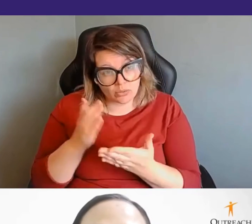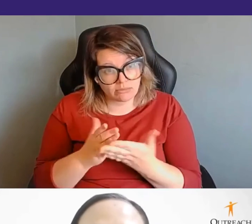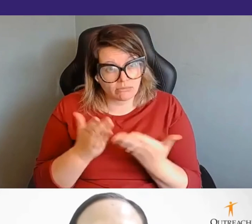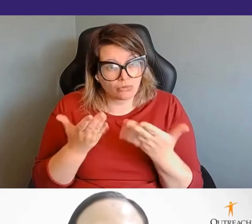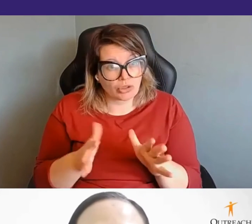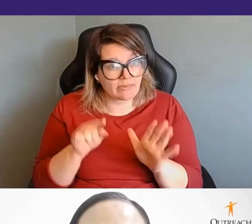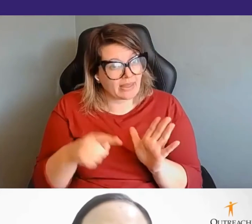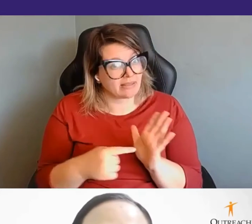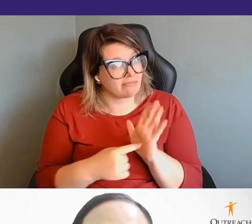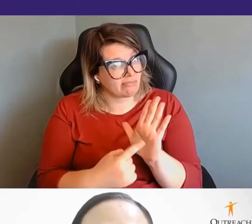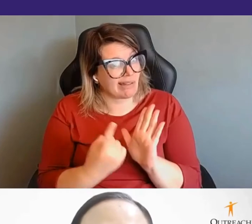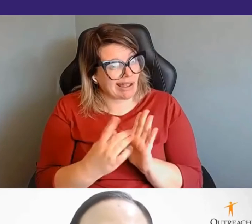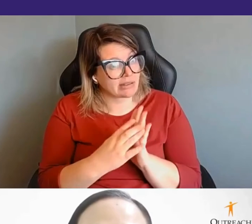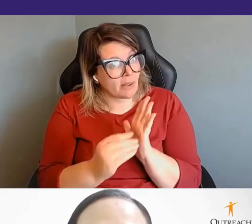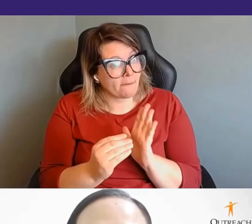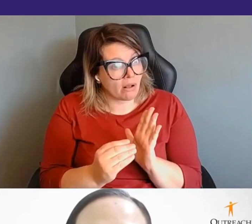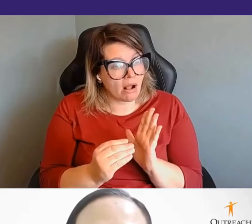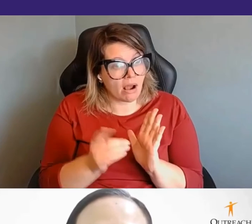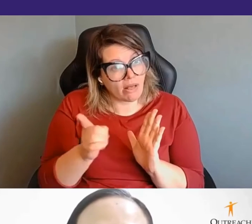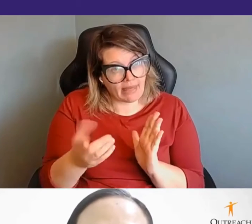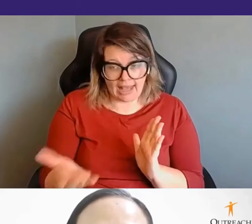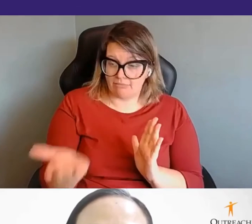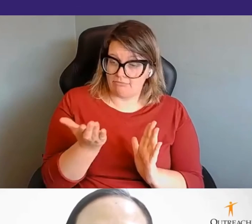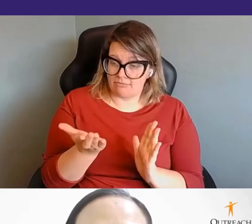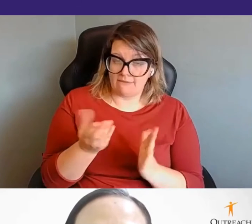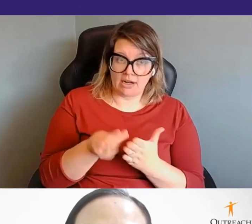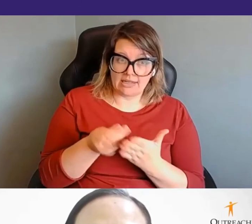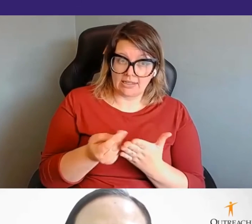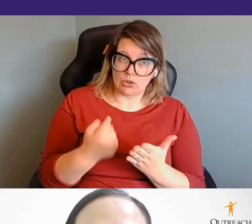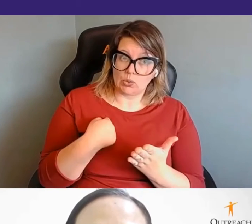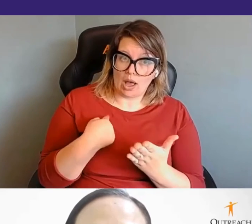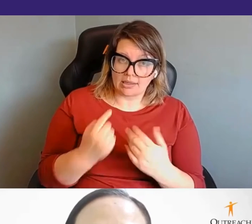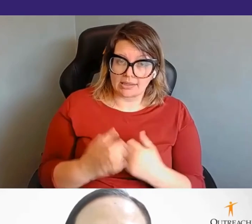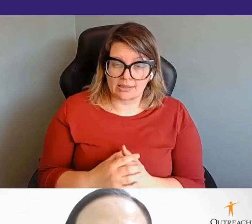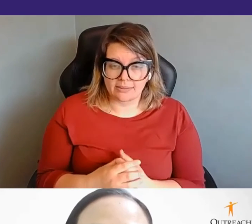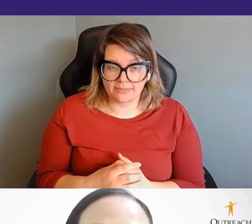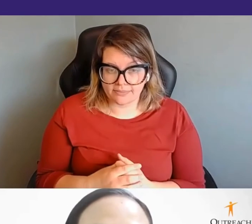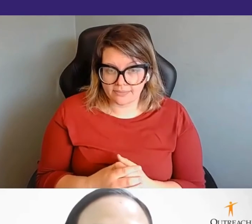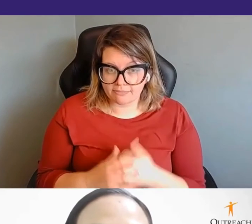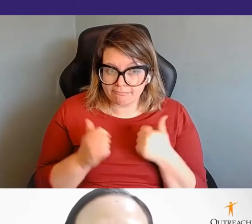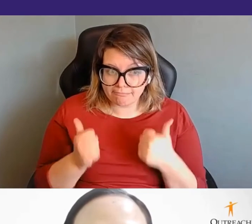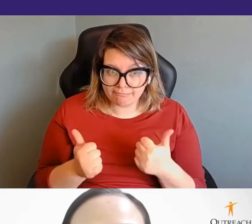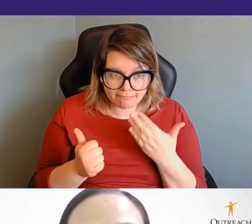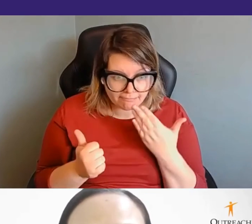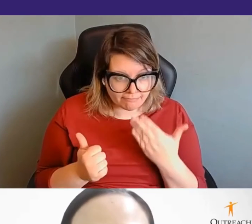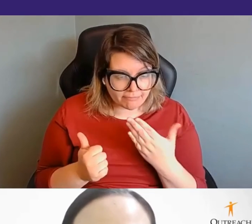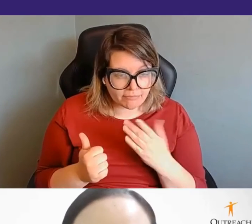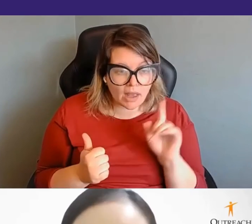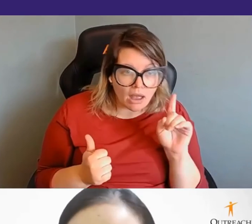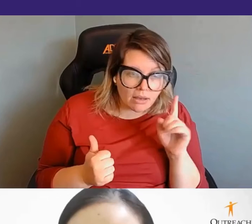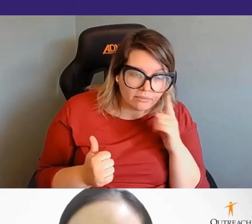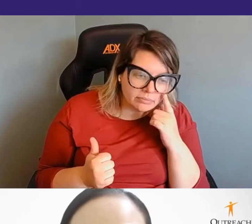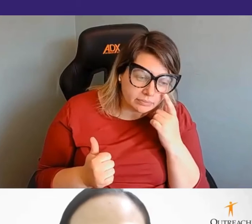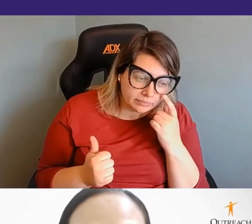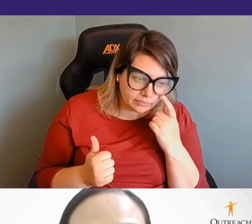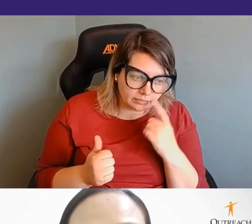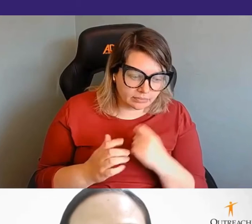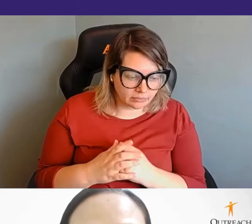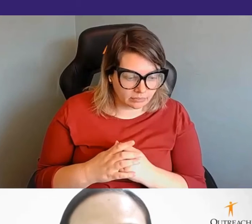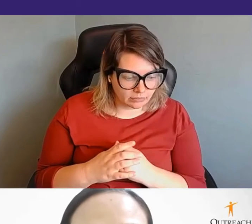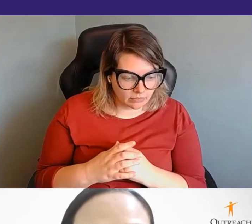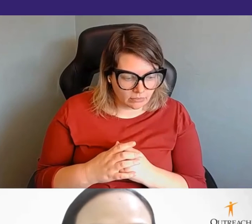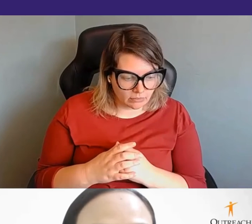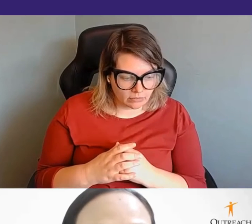was an example that they submitted their funding request to us. Yeah. Yeah. One of